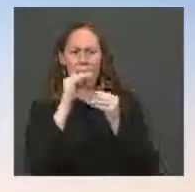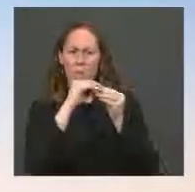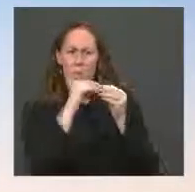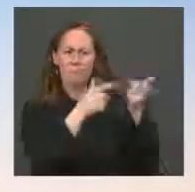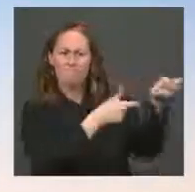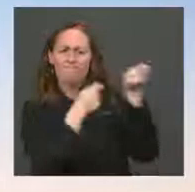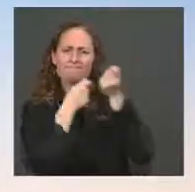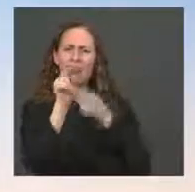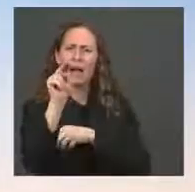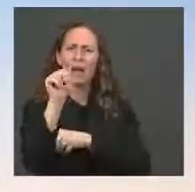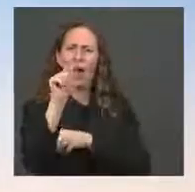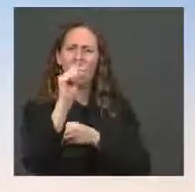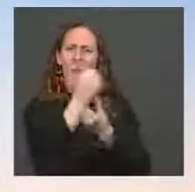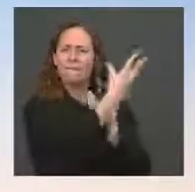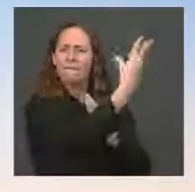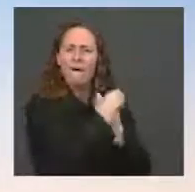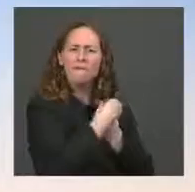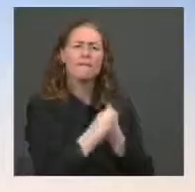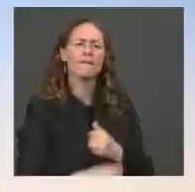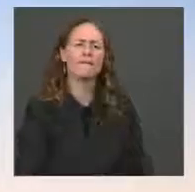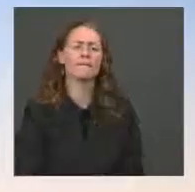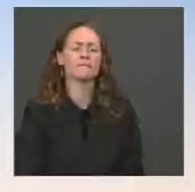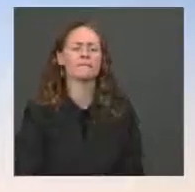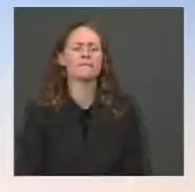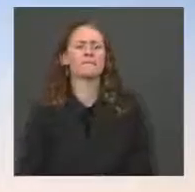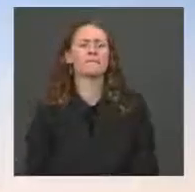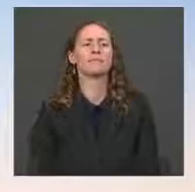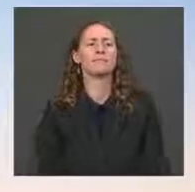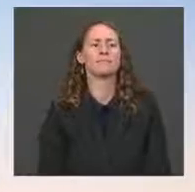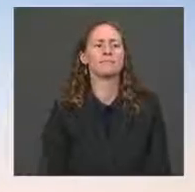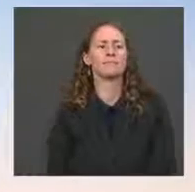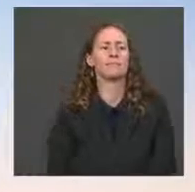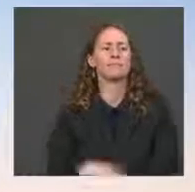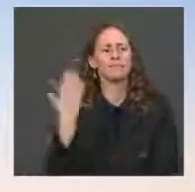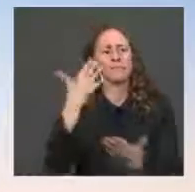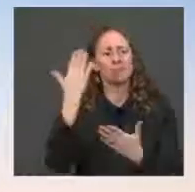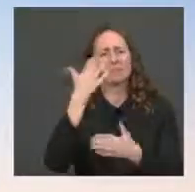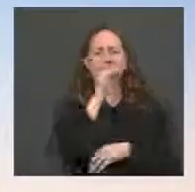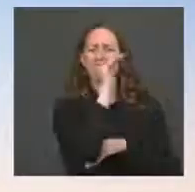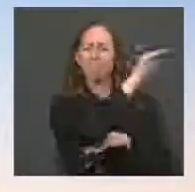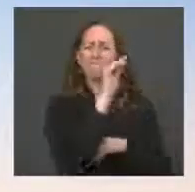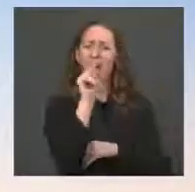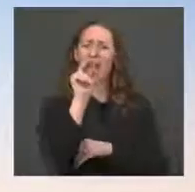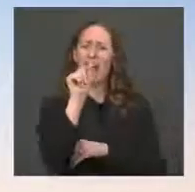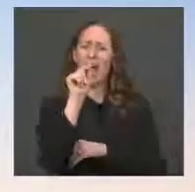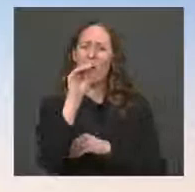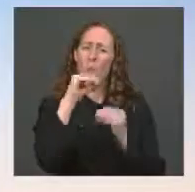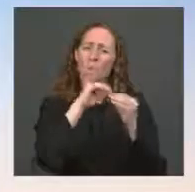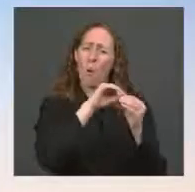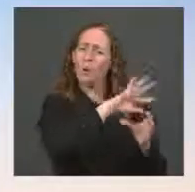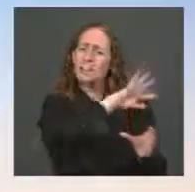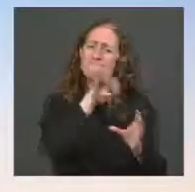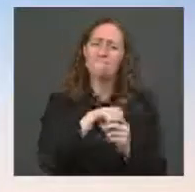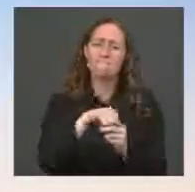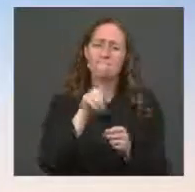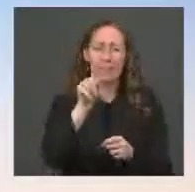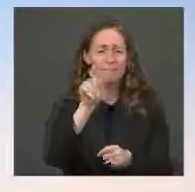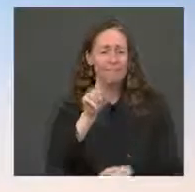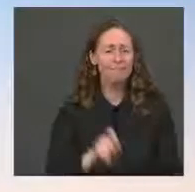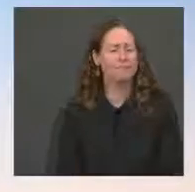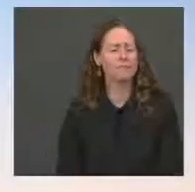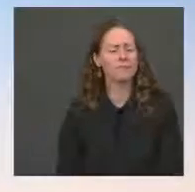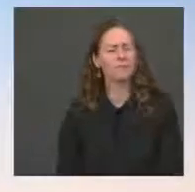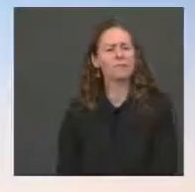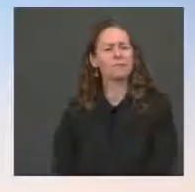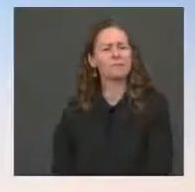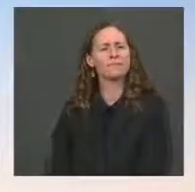of the president's call in recommitting to the fight against the pandemic globally? Well, first, I know there's been a range of reports about an email invitation